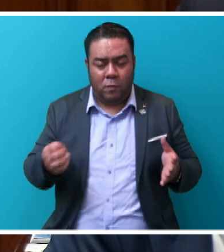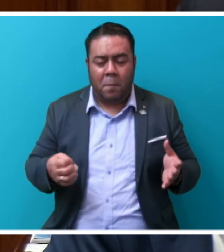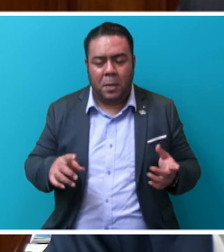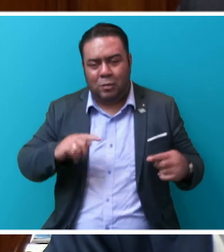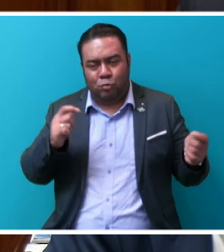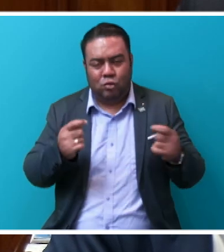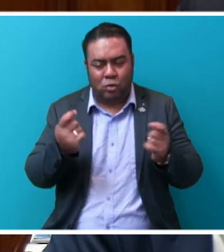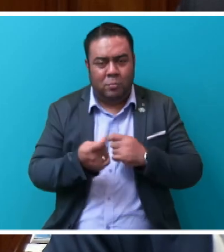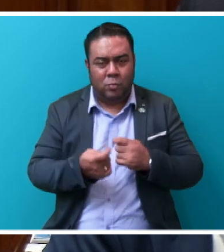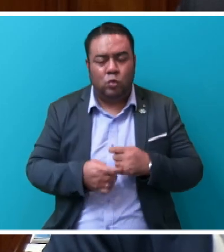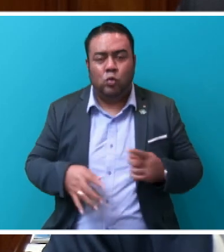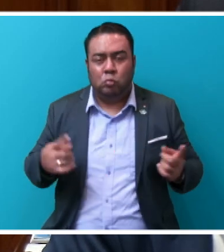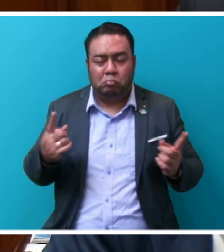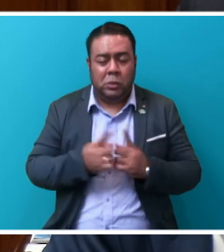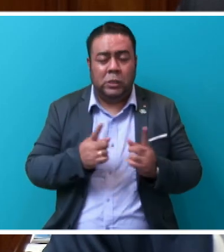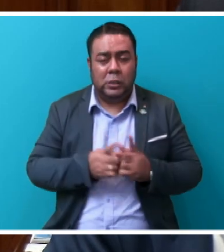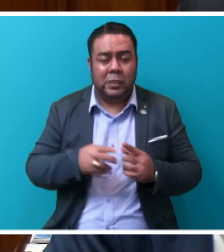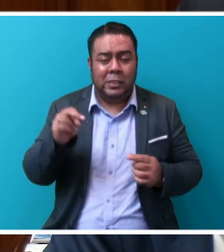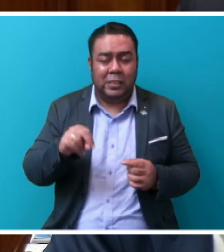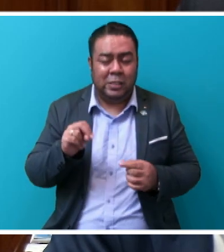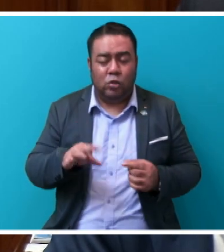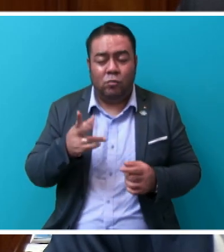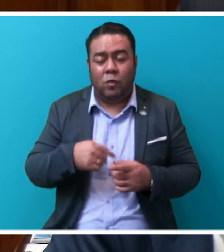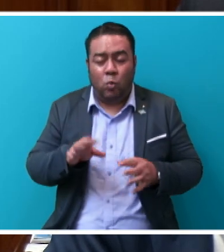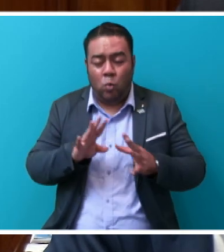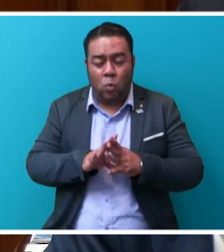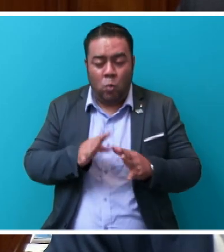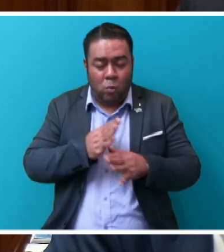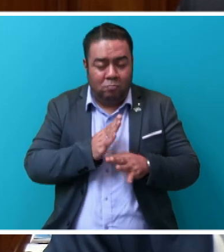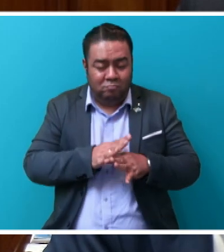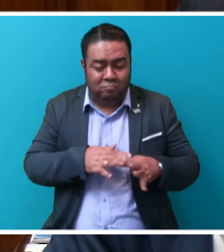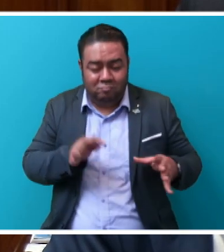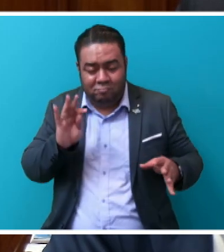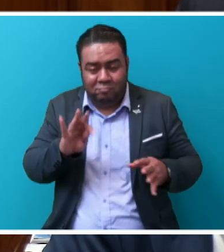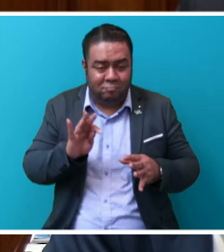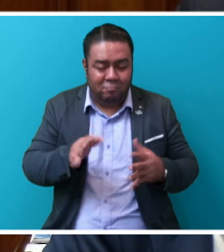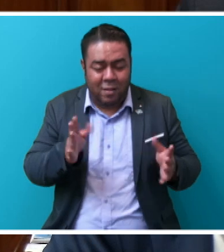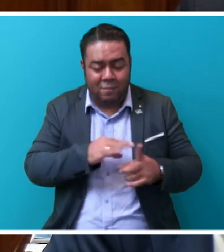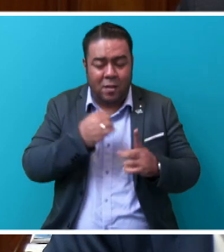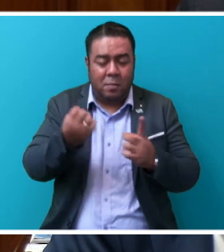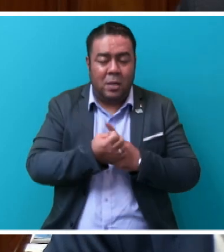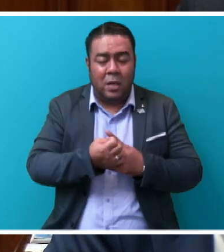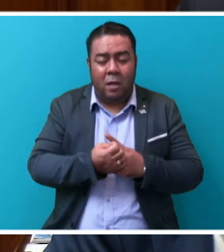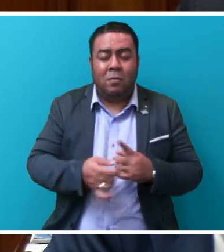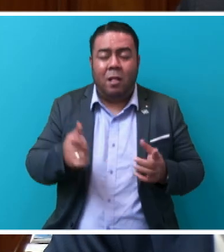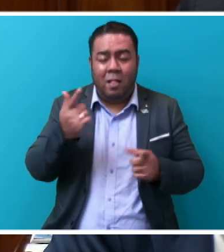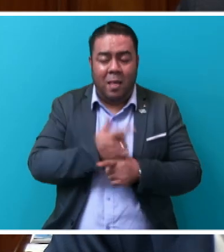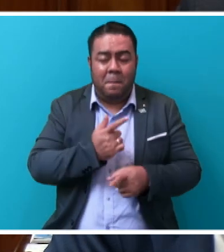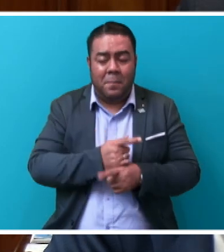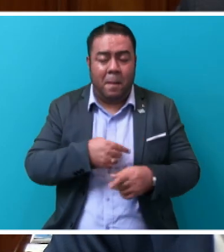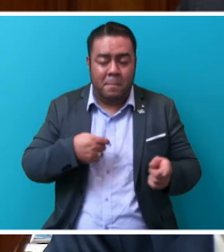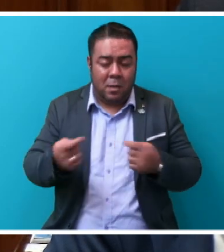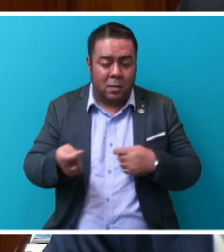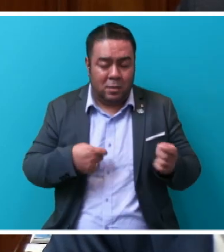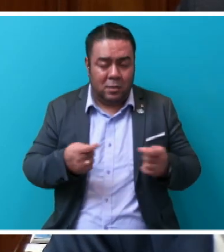reshaped to meet the growing needs of our workforce and the demands of the rapidly changing labour market. Mr.